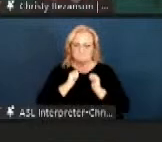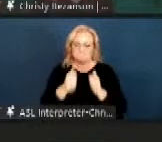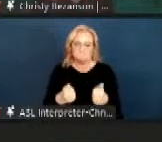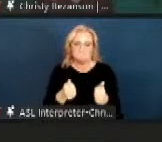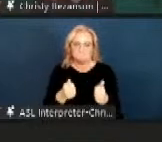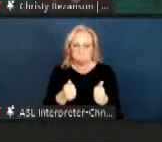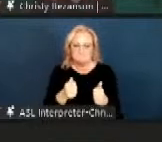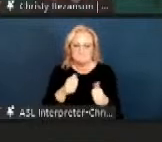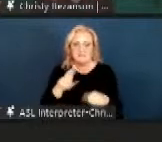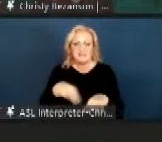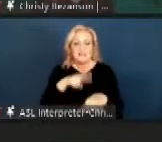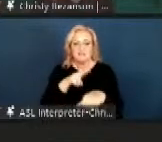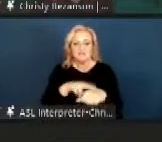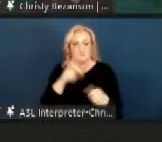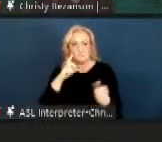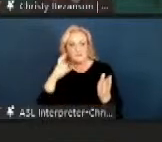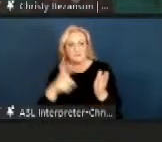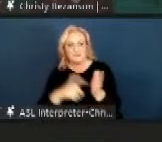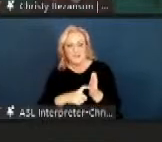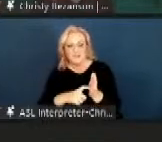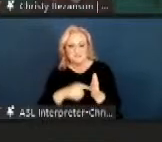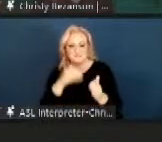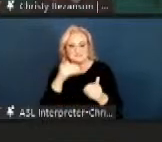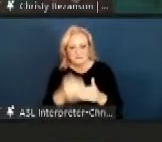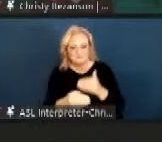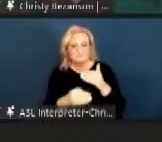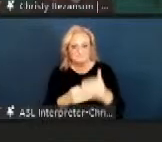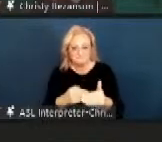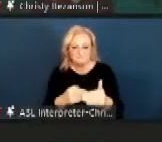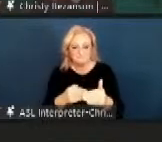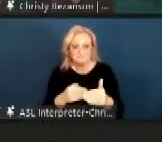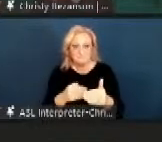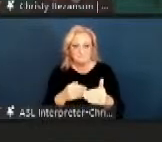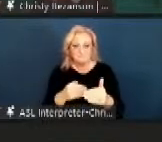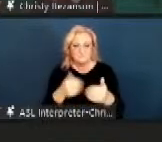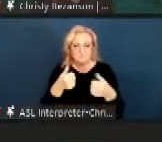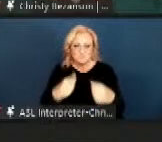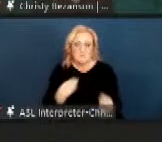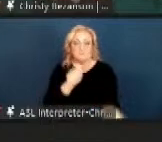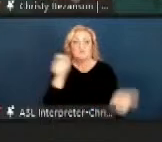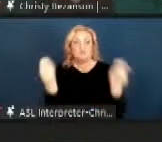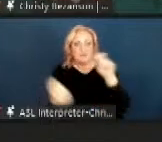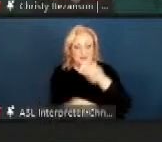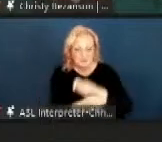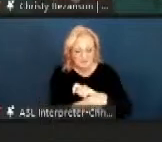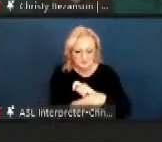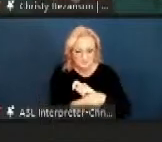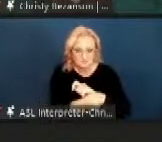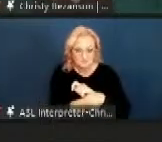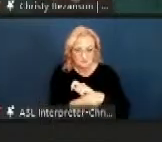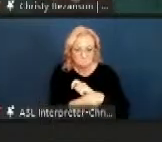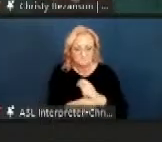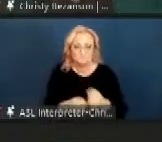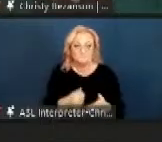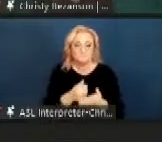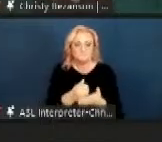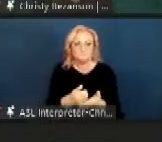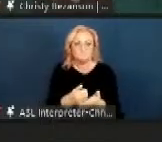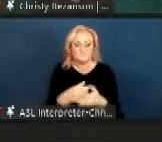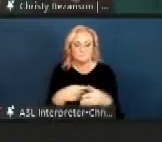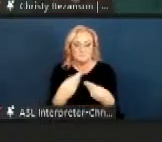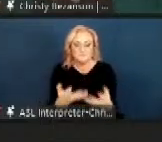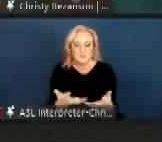nationally recognized step in a waiver transformation effort that allowed us to build up these wraparound